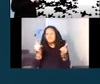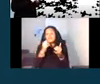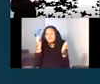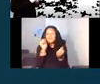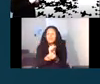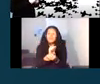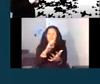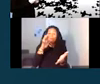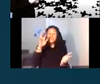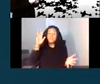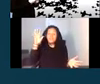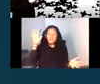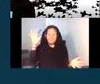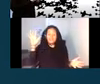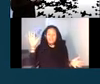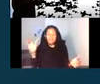gloriously